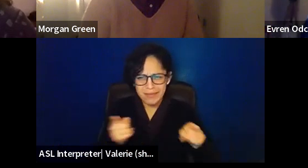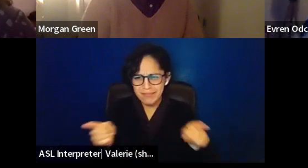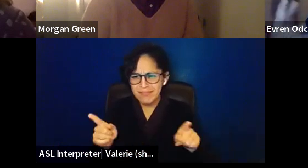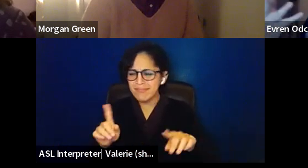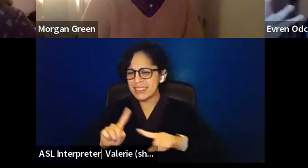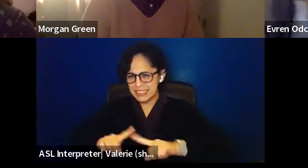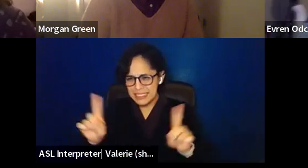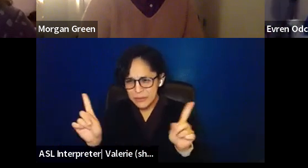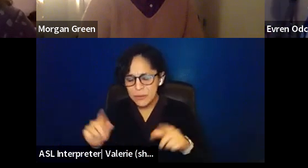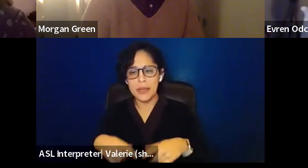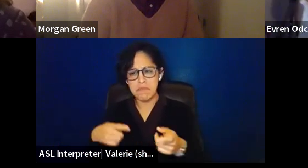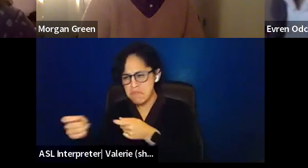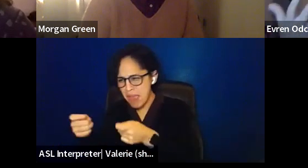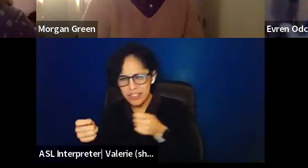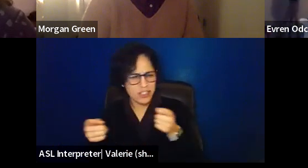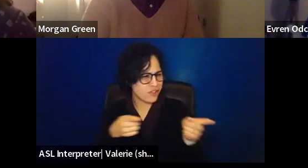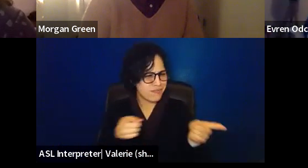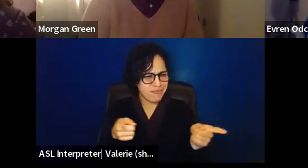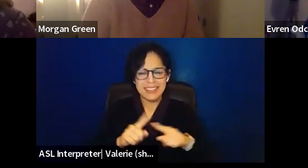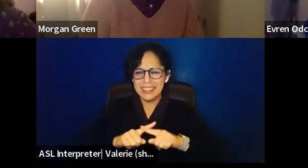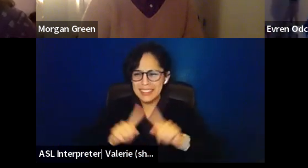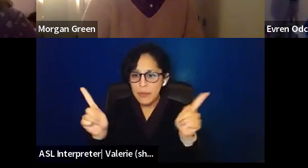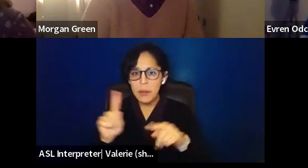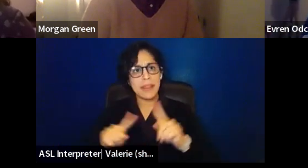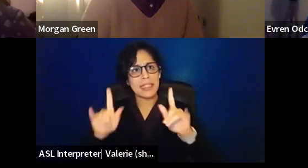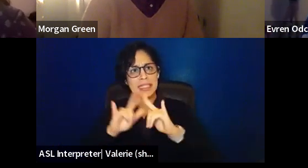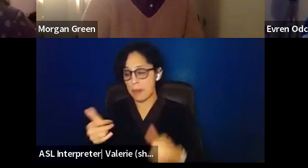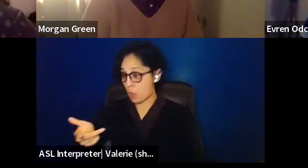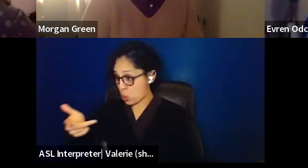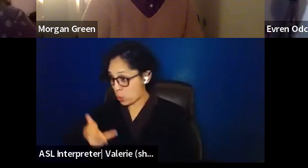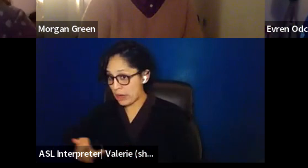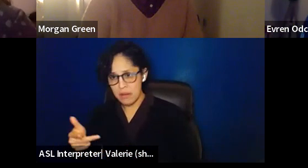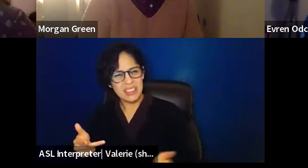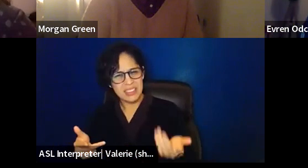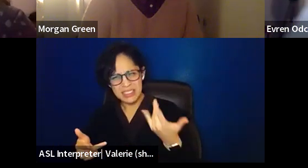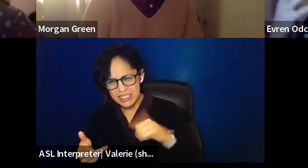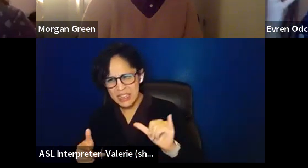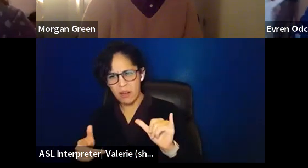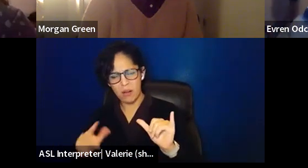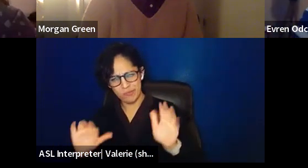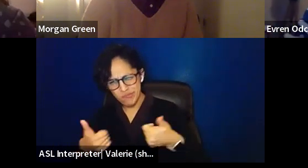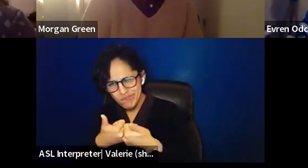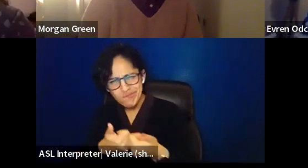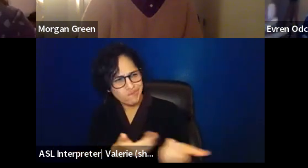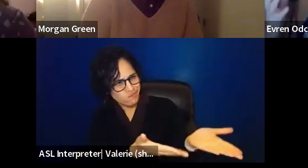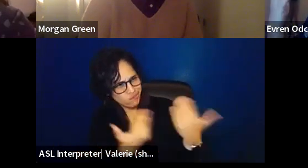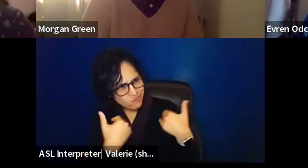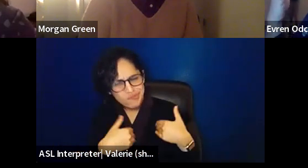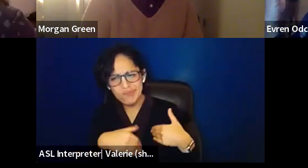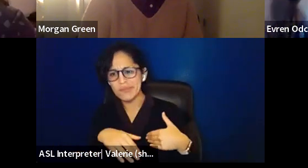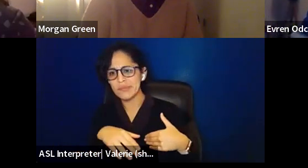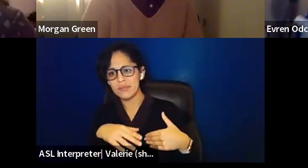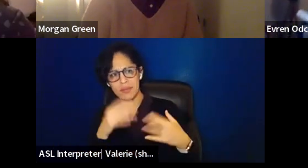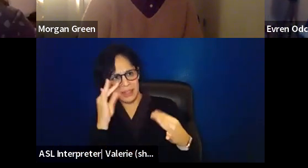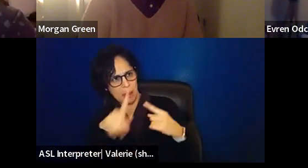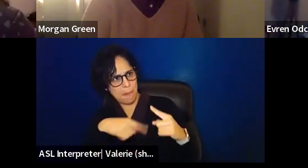plus Alice, trying to sort of question some of those givens and figure out how the three of us appear in her spaces and